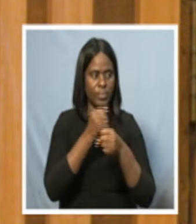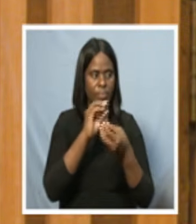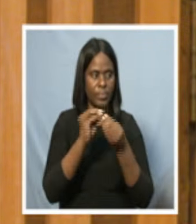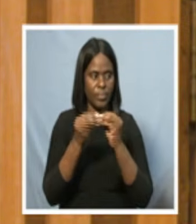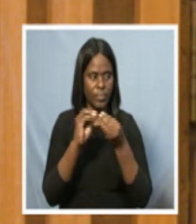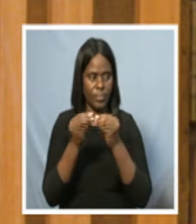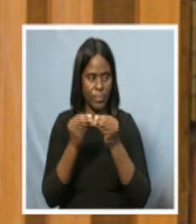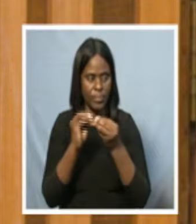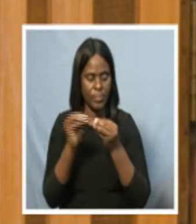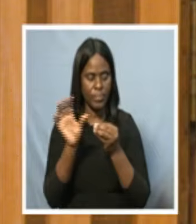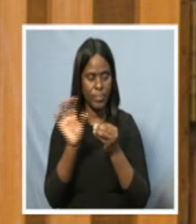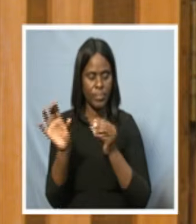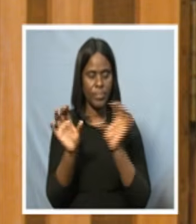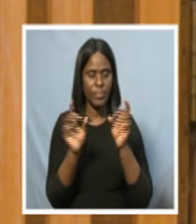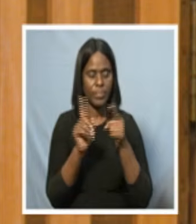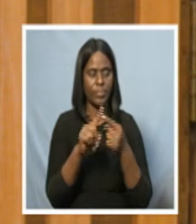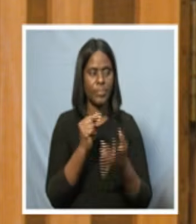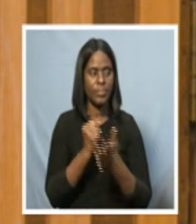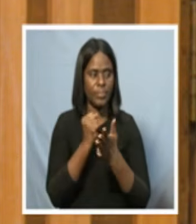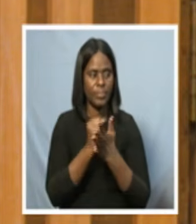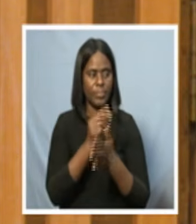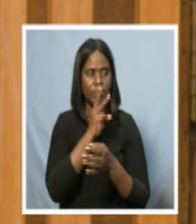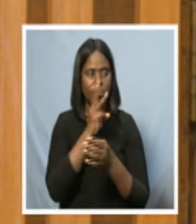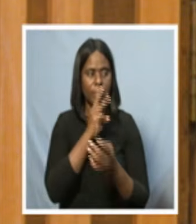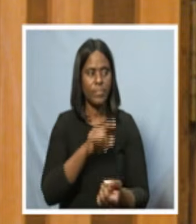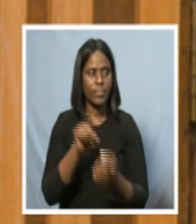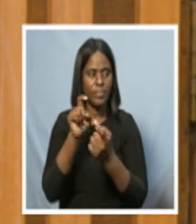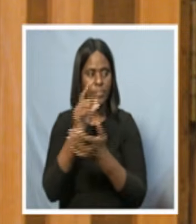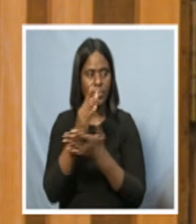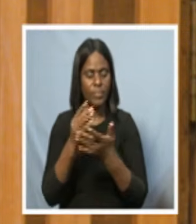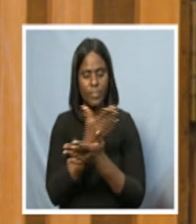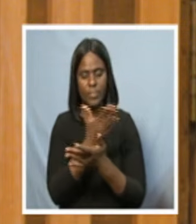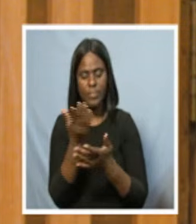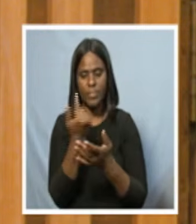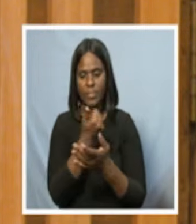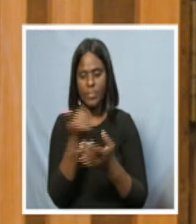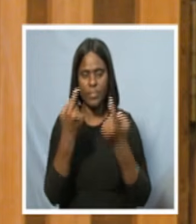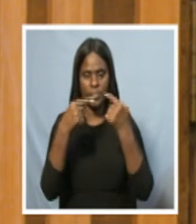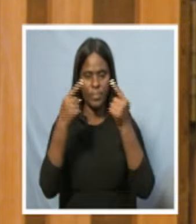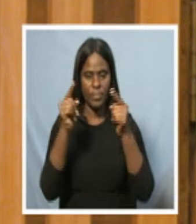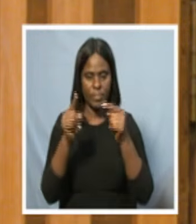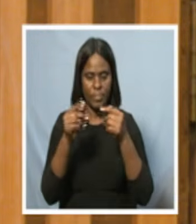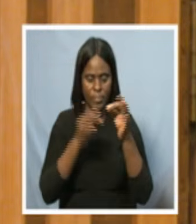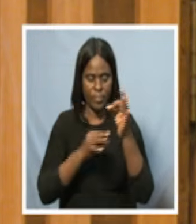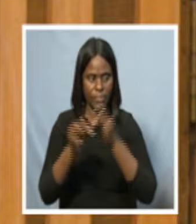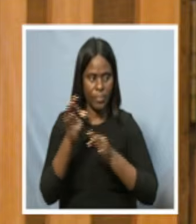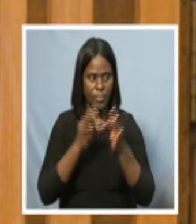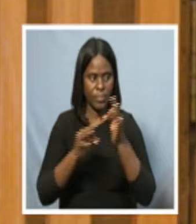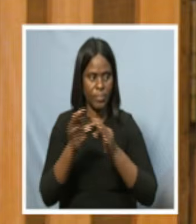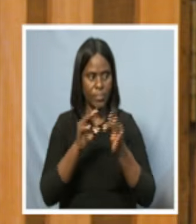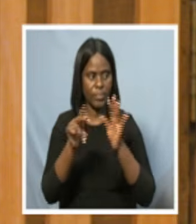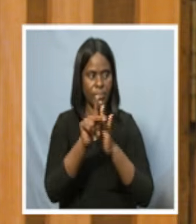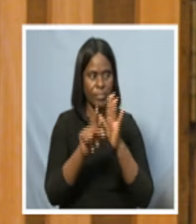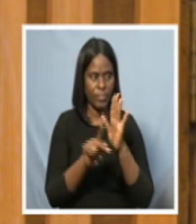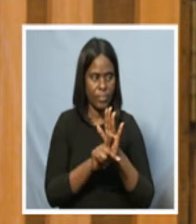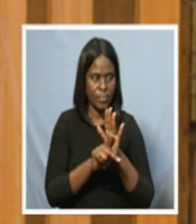in the water sector to address water challenges. And some of the successes, the Minister did highlight the